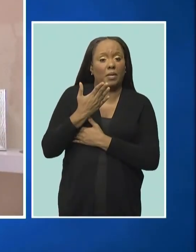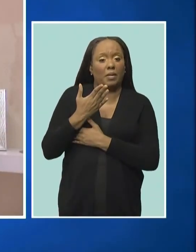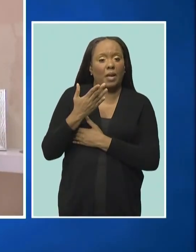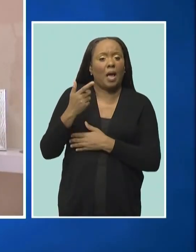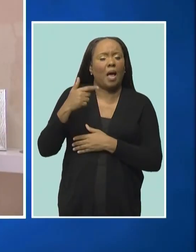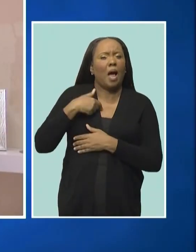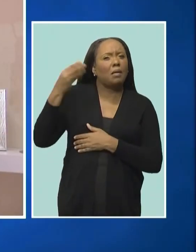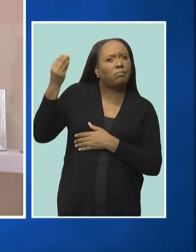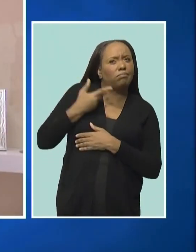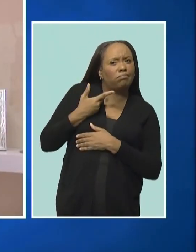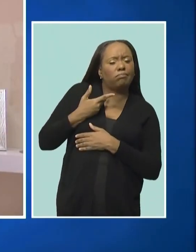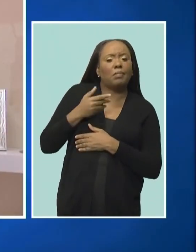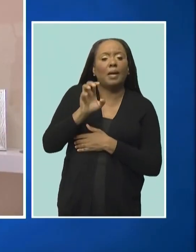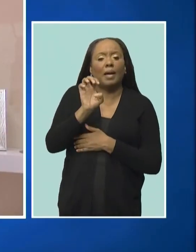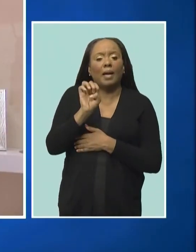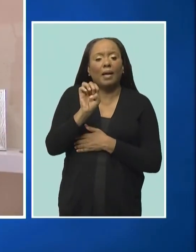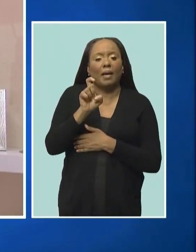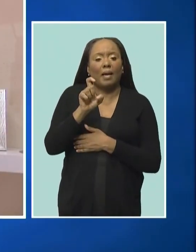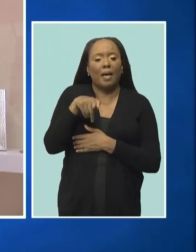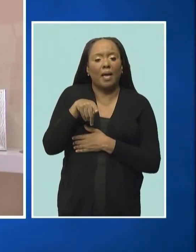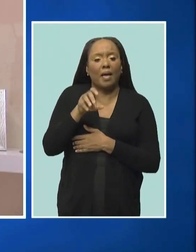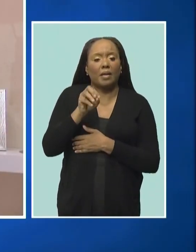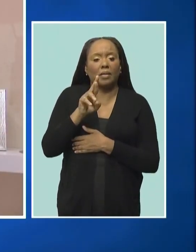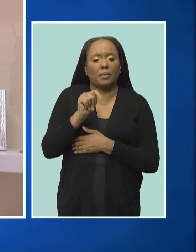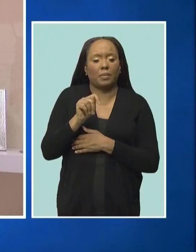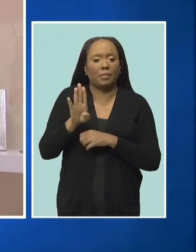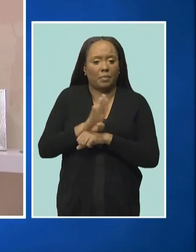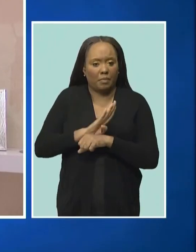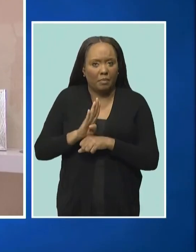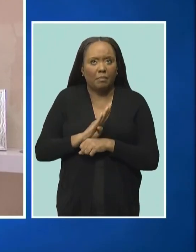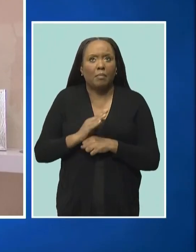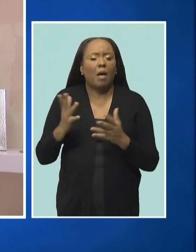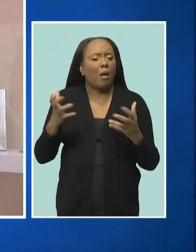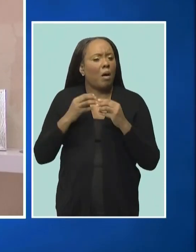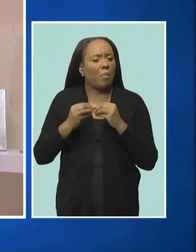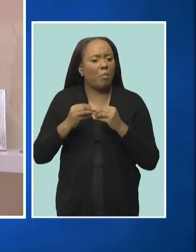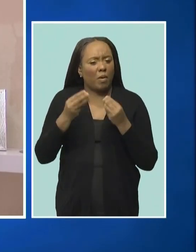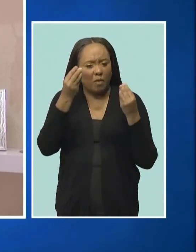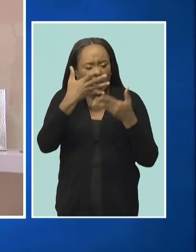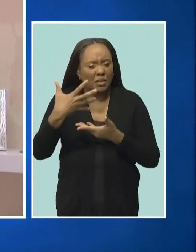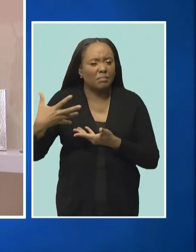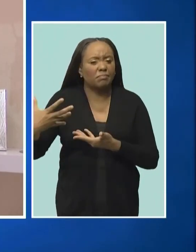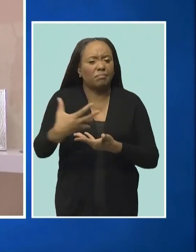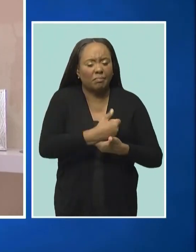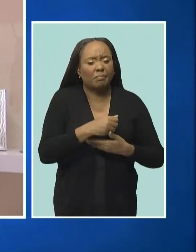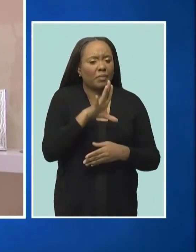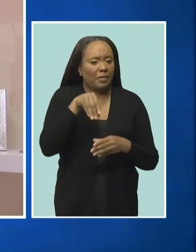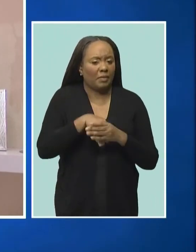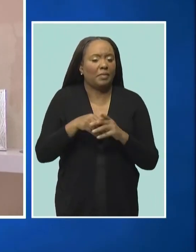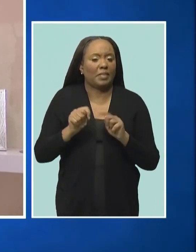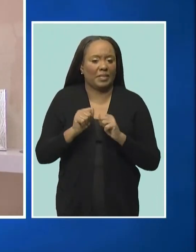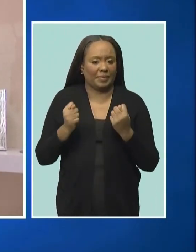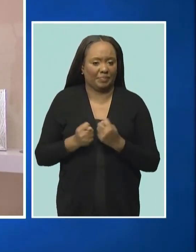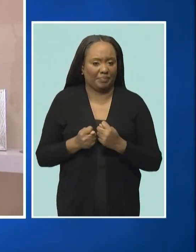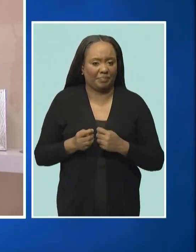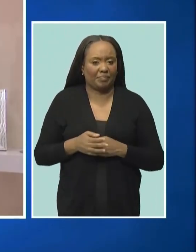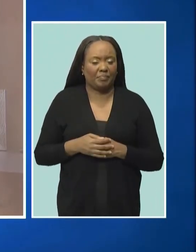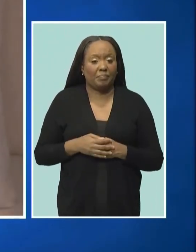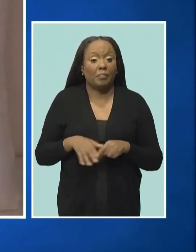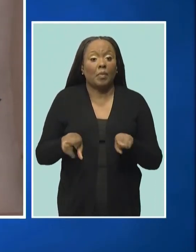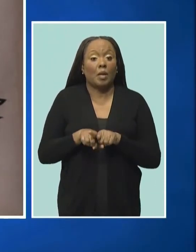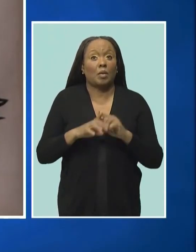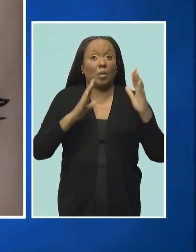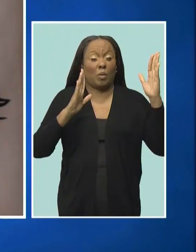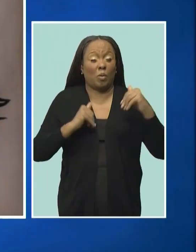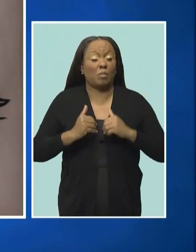definitely going to take that opportunity to reach out to them and gather some more information and to be a part of that team. Ms. Primus is also hoping to